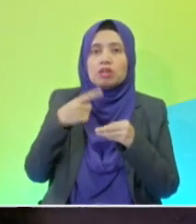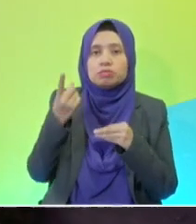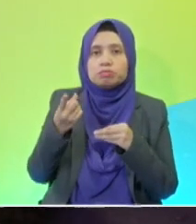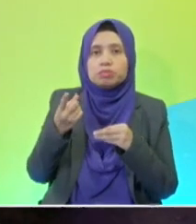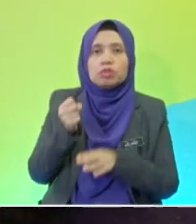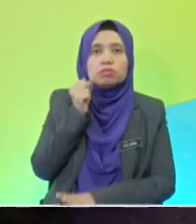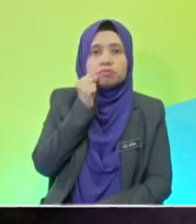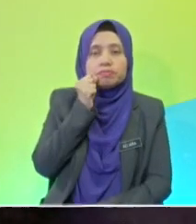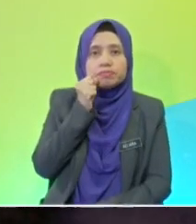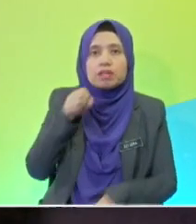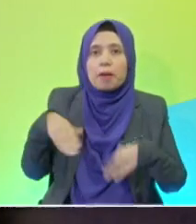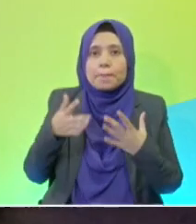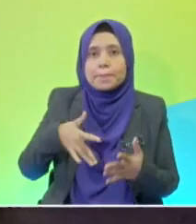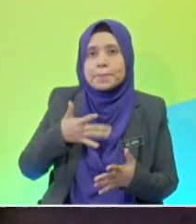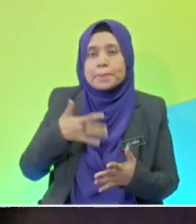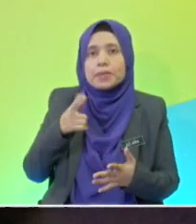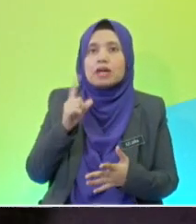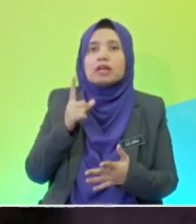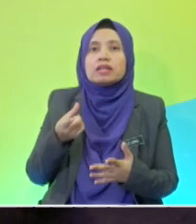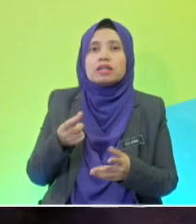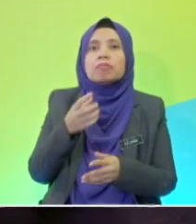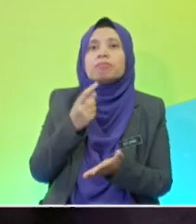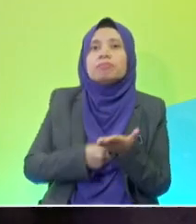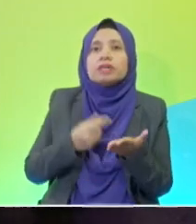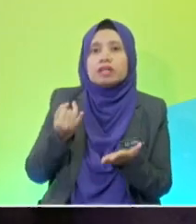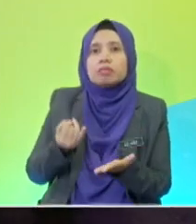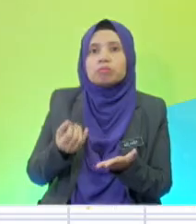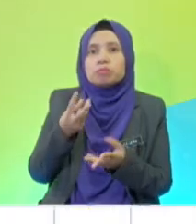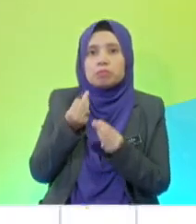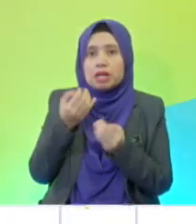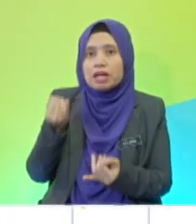How's your feeling and the item you want to keep and the place where you want to bury it?